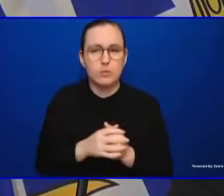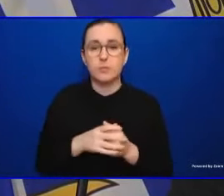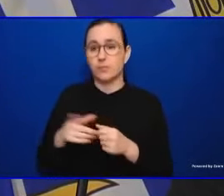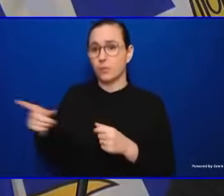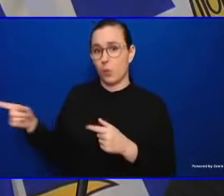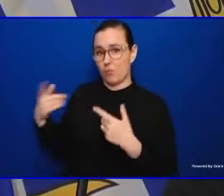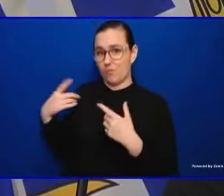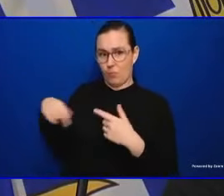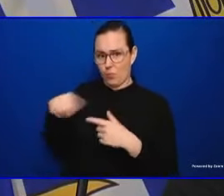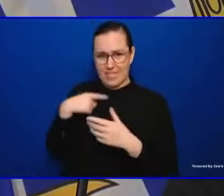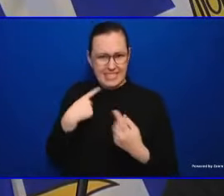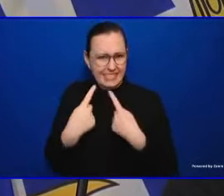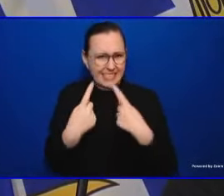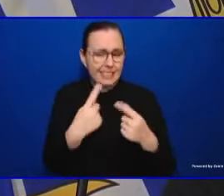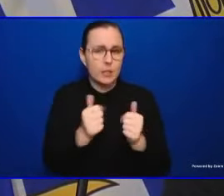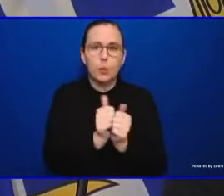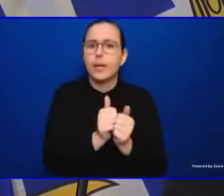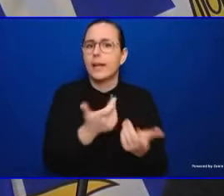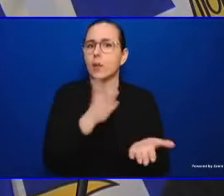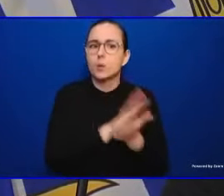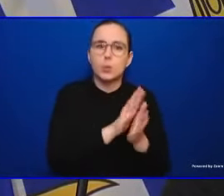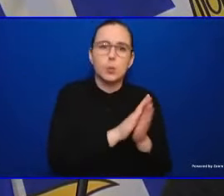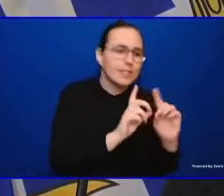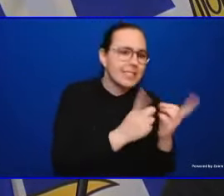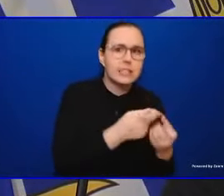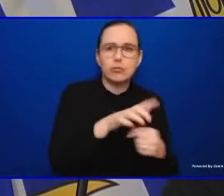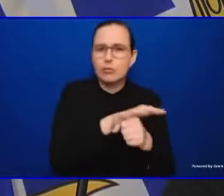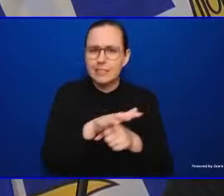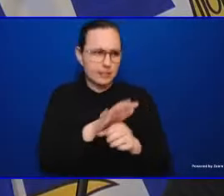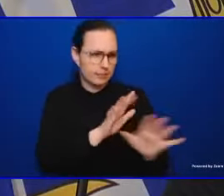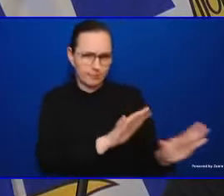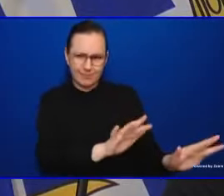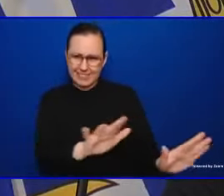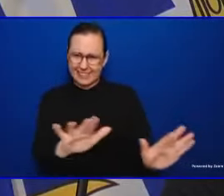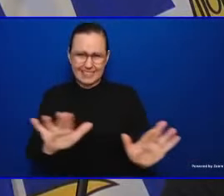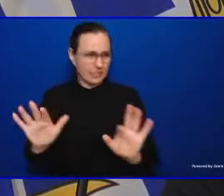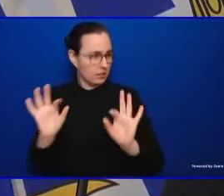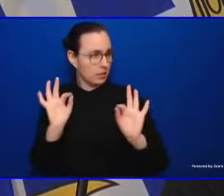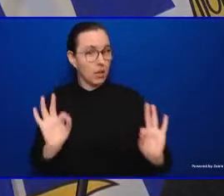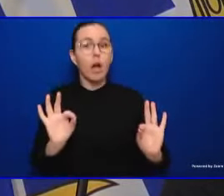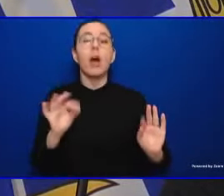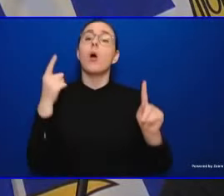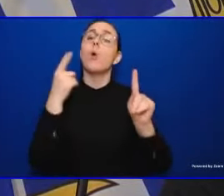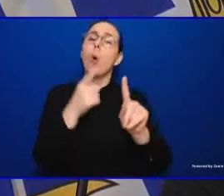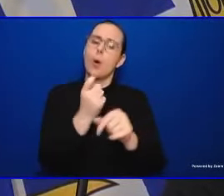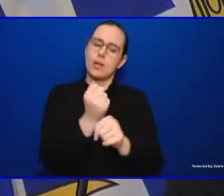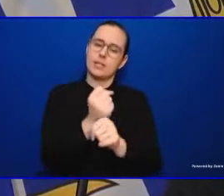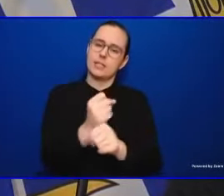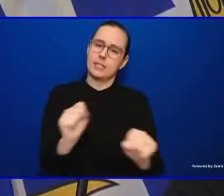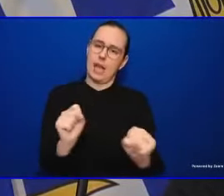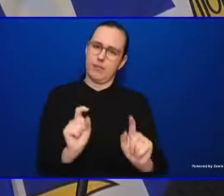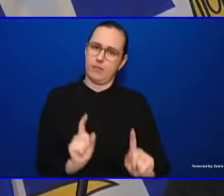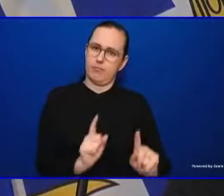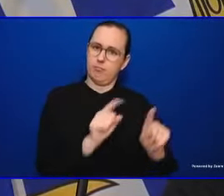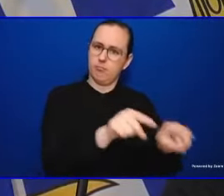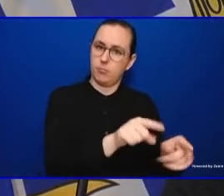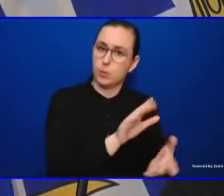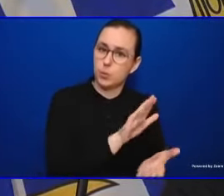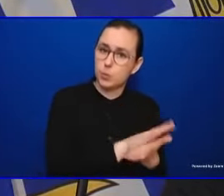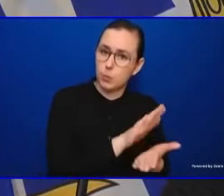next week. Having said that, it's always going to be a challenge, and we're going to have to adapt to things as they